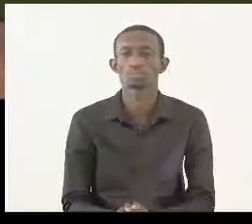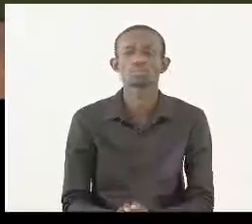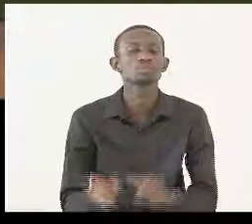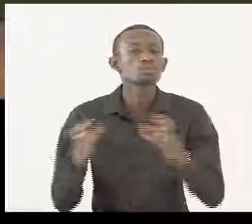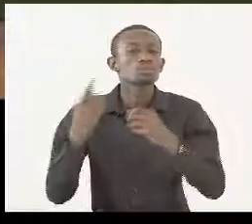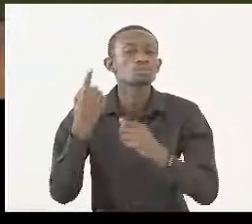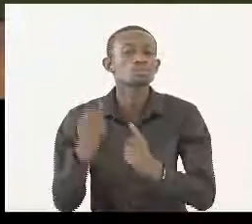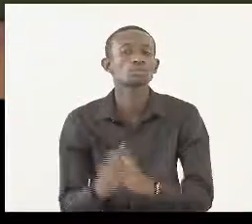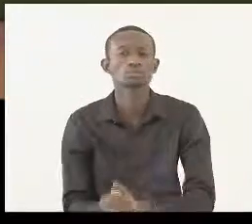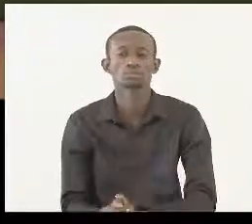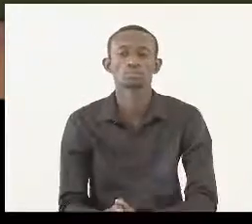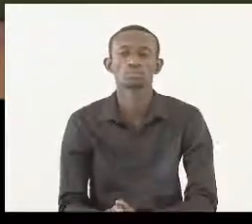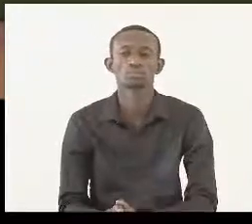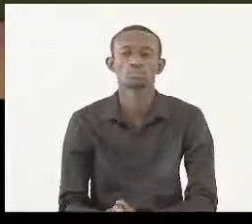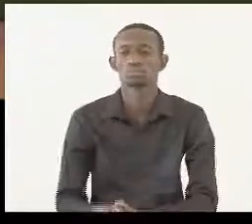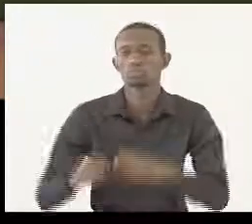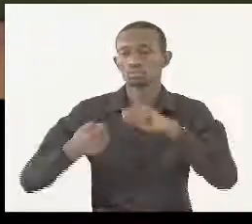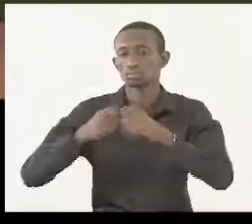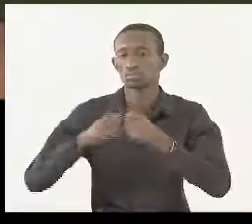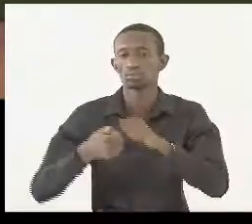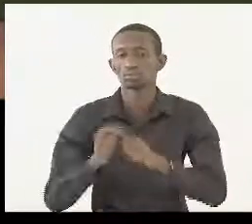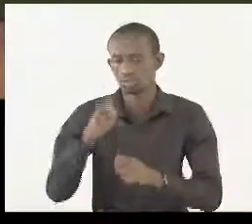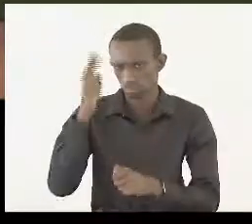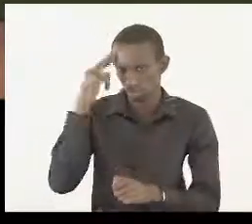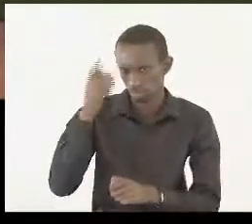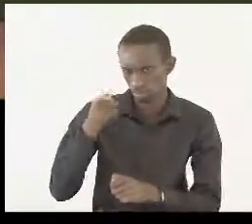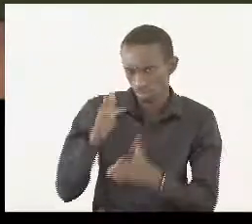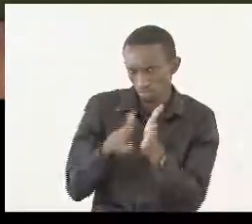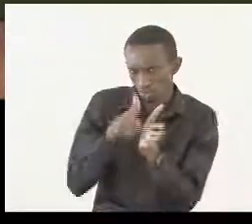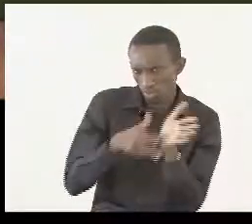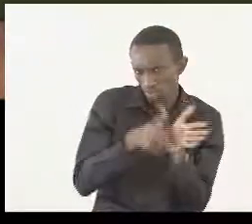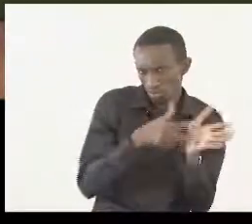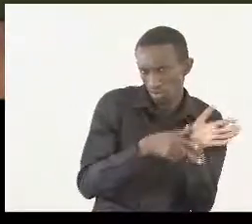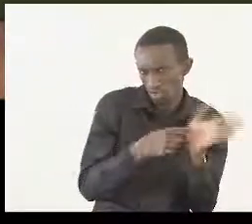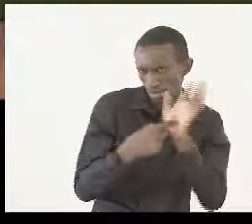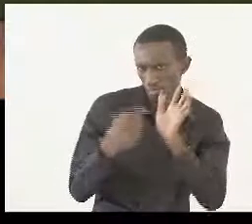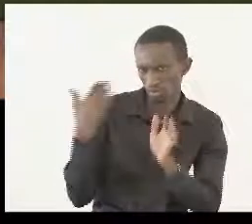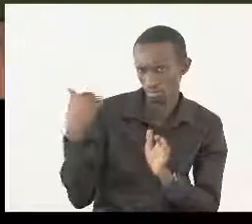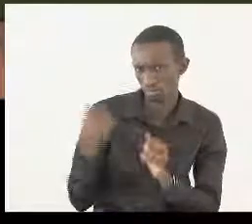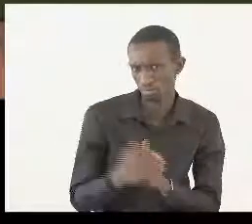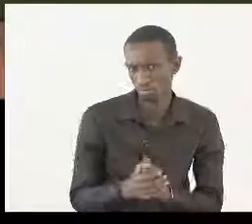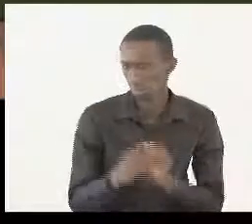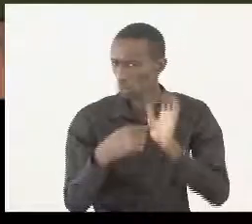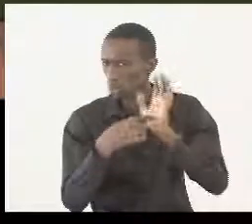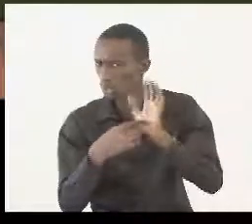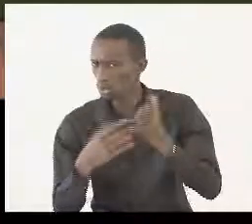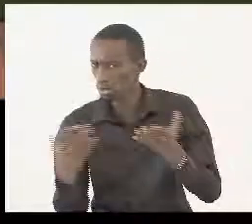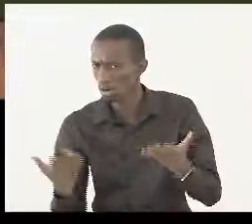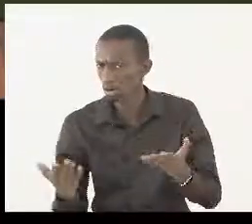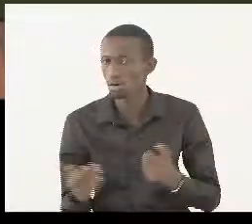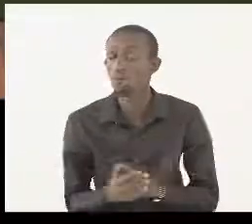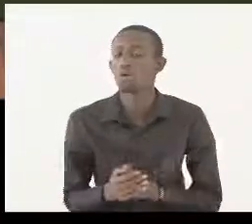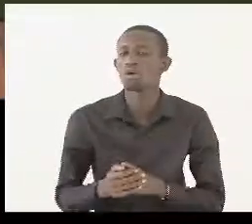1 metals. You remember the video we used to demonstrate how